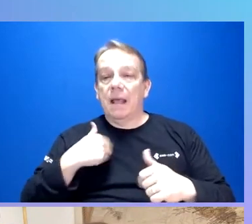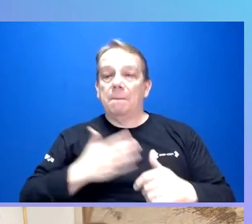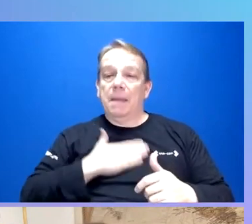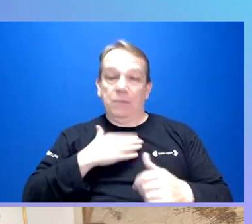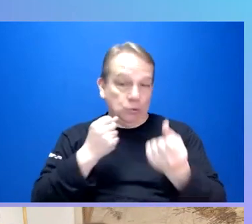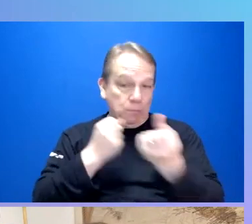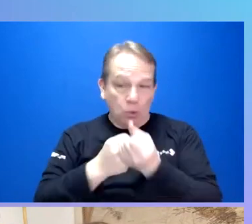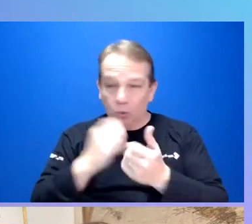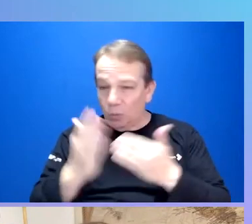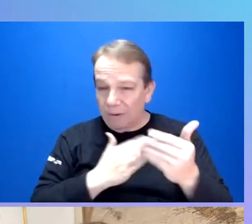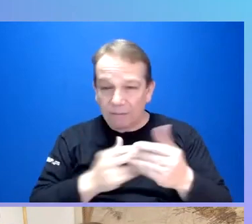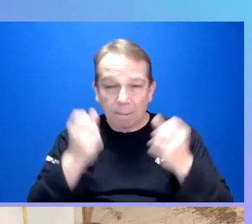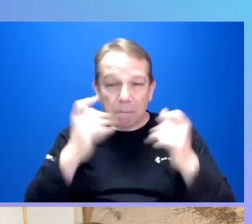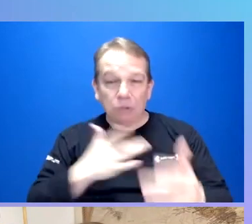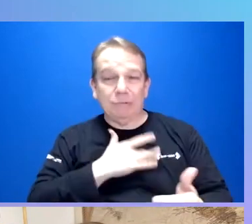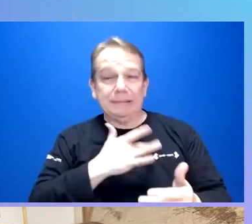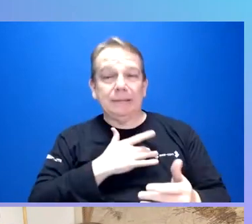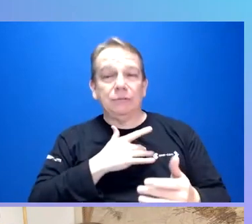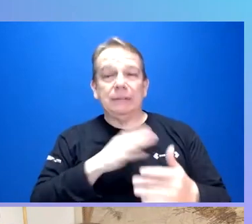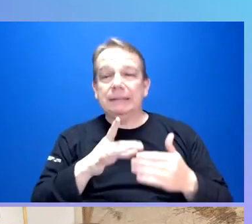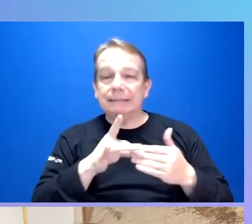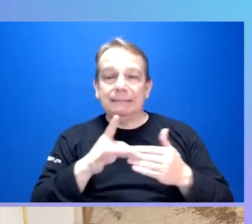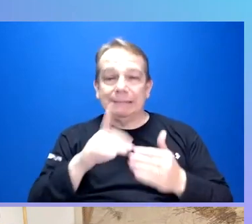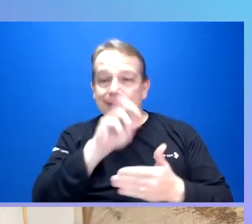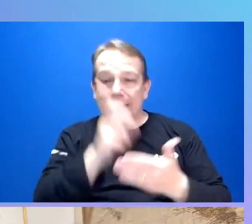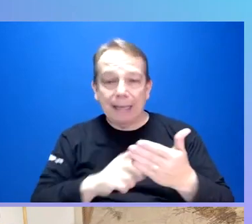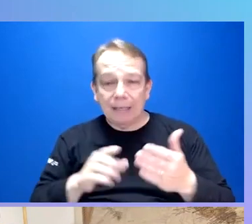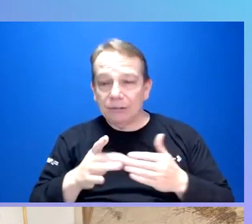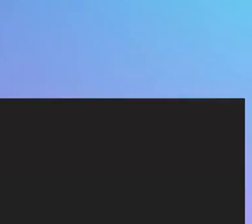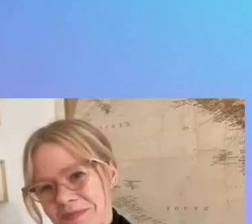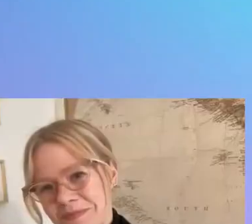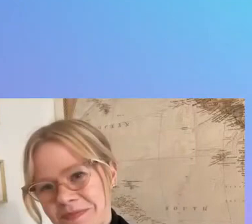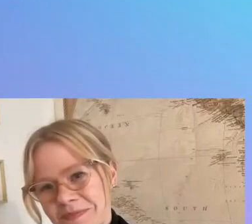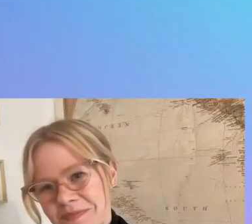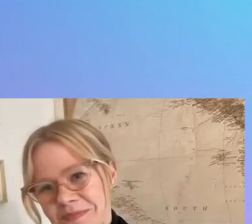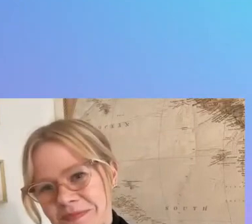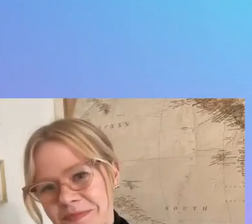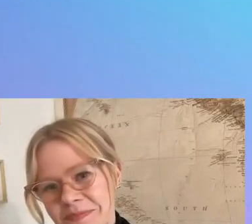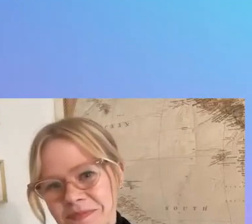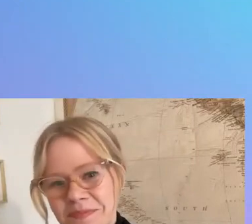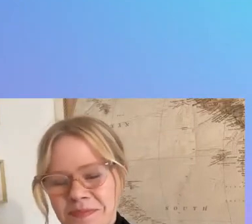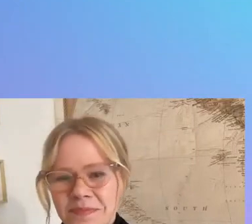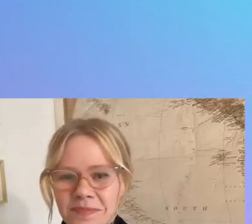you in your multisensory design journey. Thank you so much.